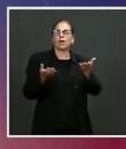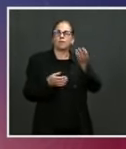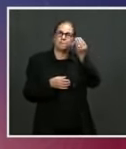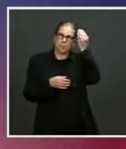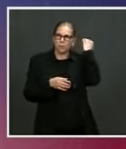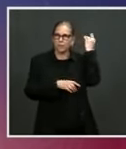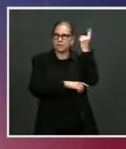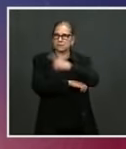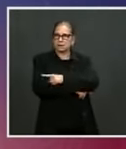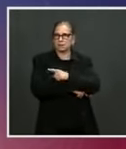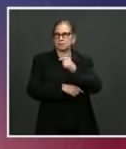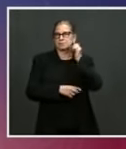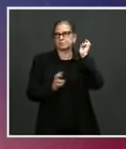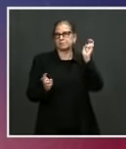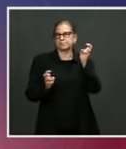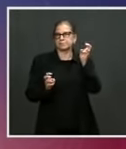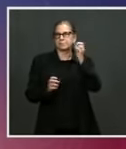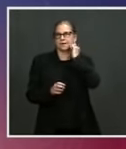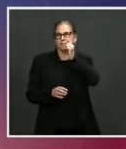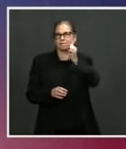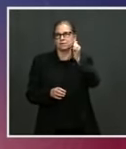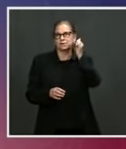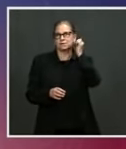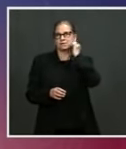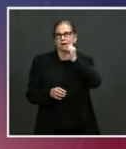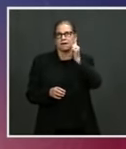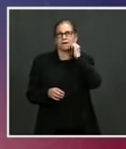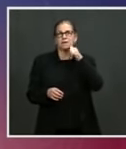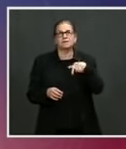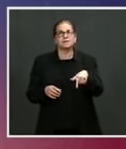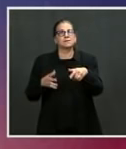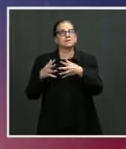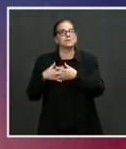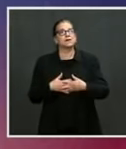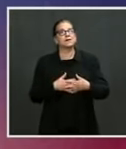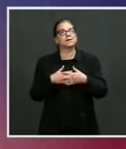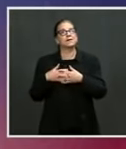Because for as long as America has sent our sons and daughters into harm's way,